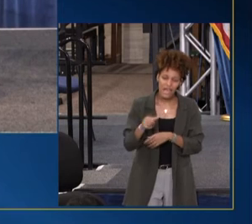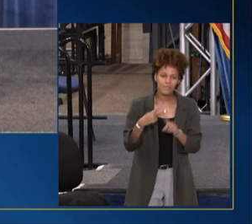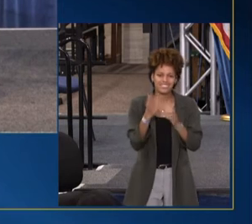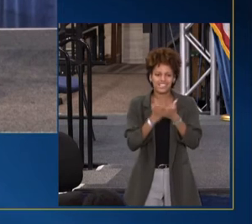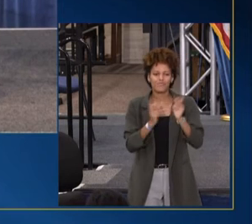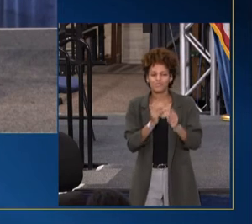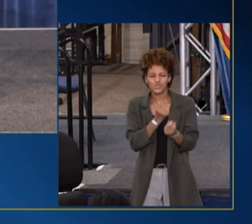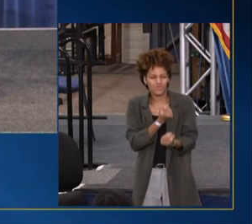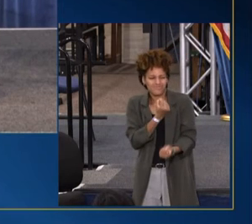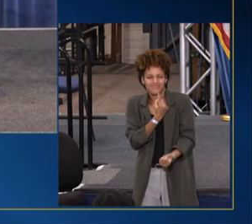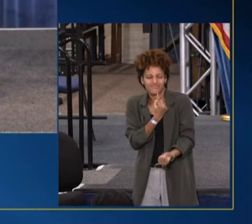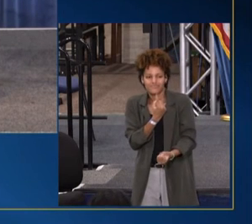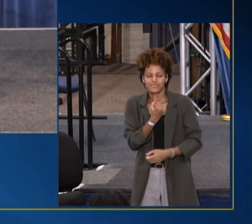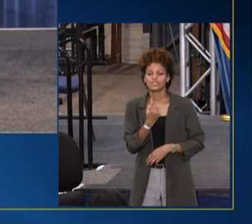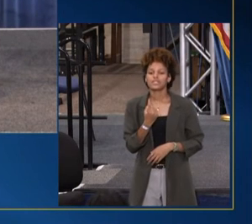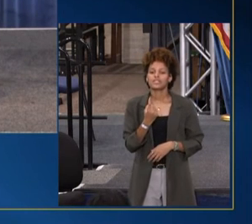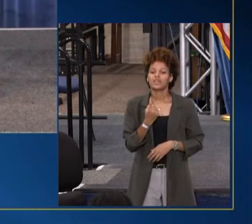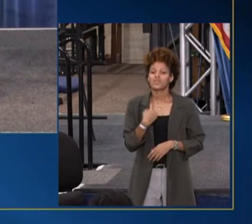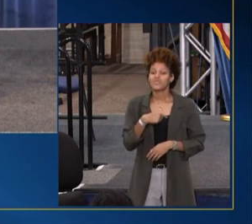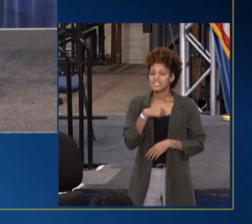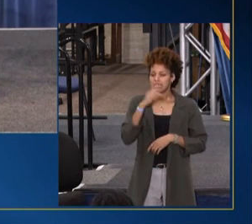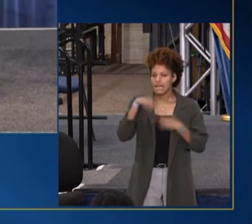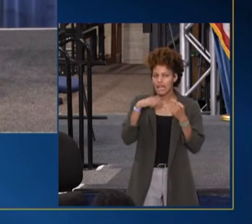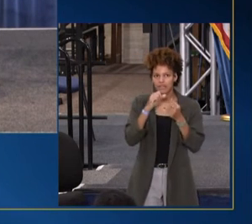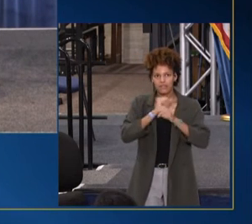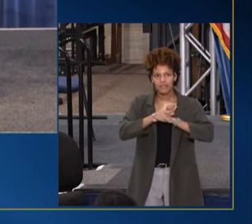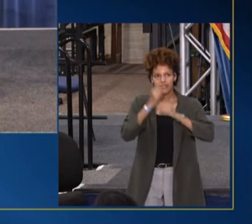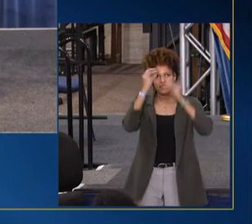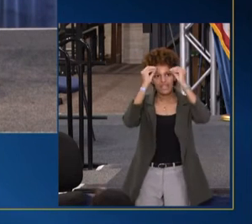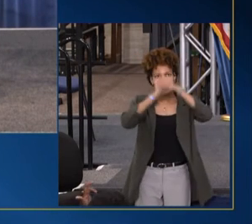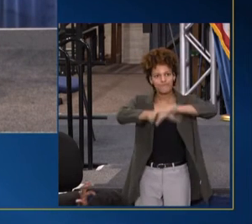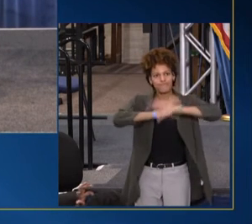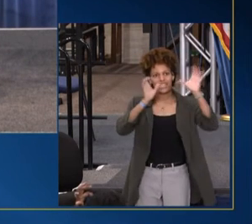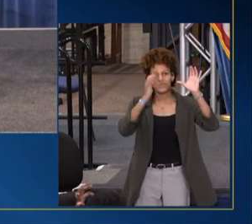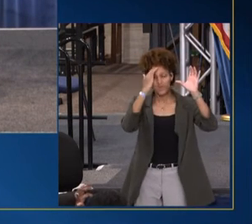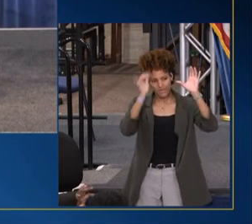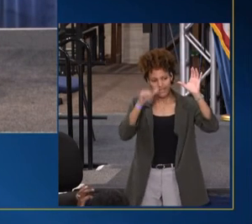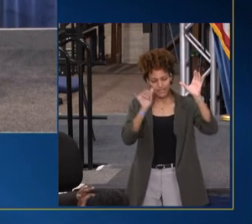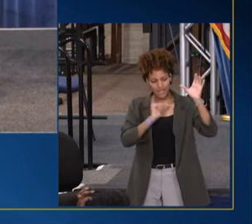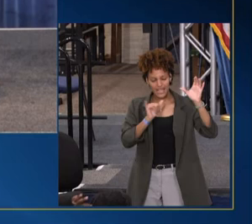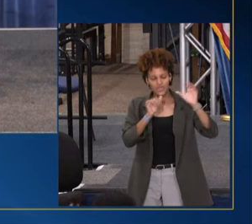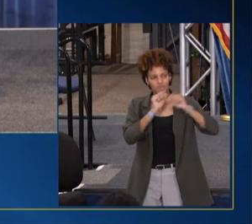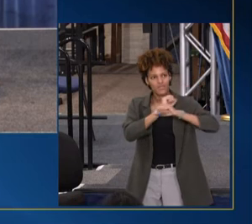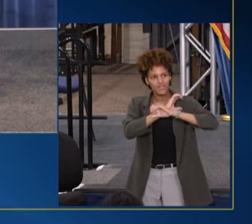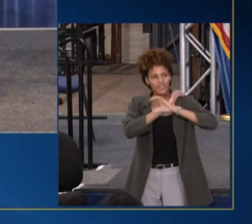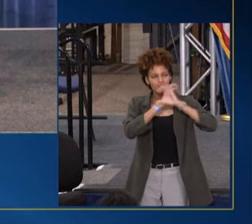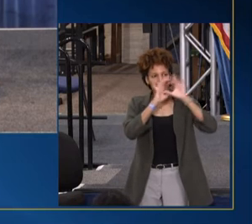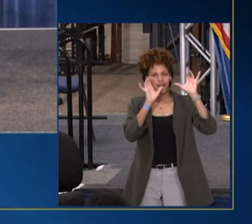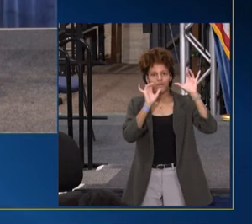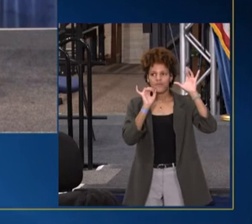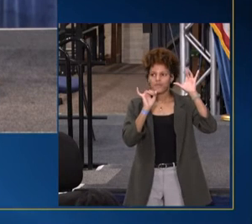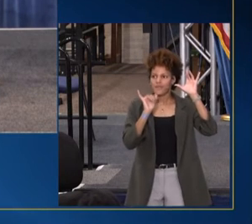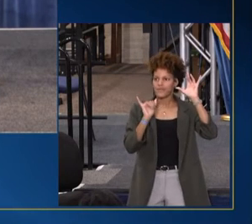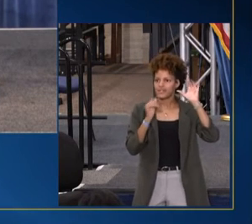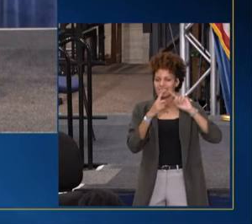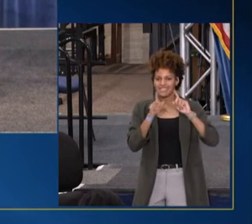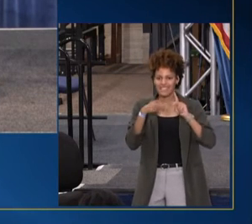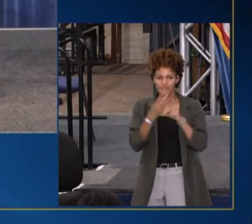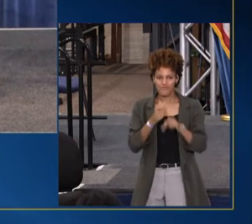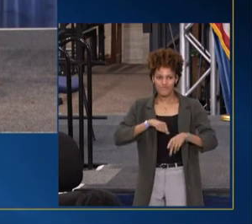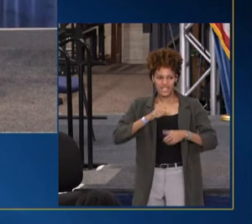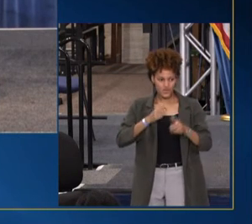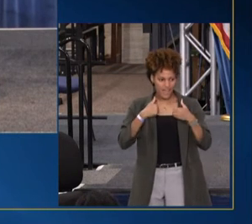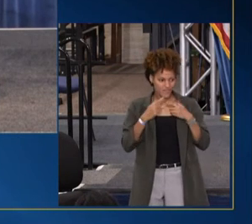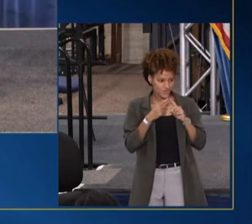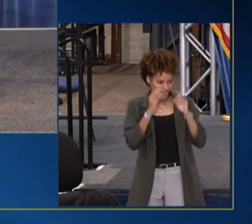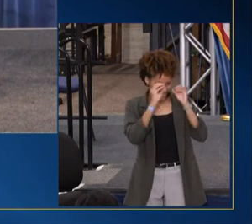it. And not that we can't think big, because we know what that's like when you think something outside, like the kind of pride you have when you feel that.